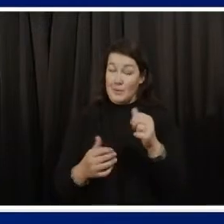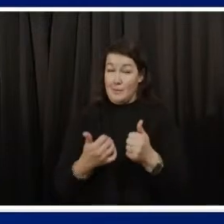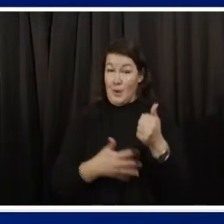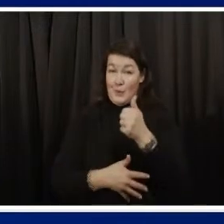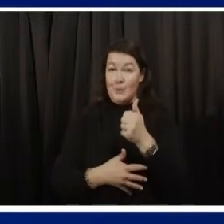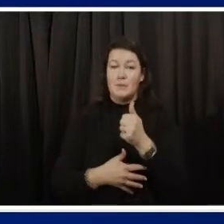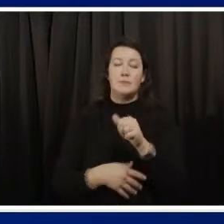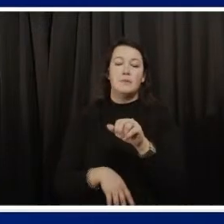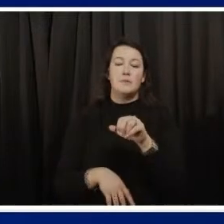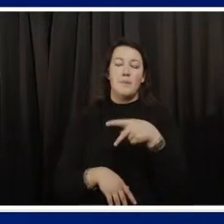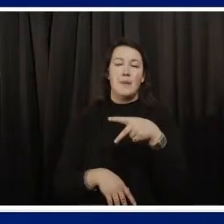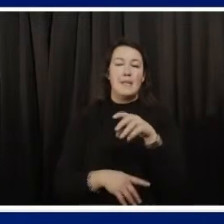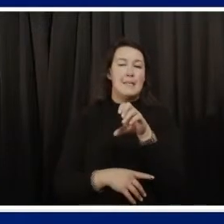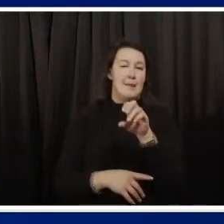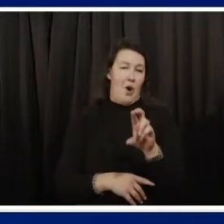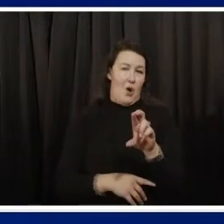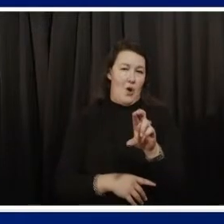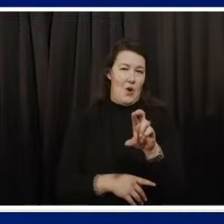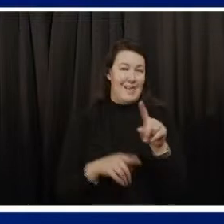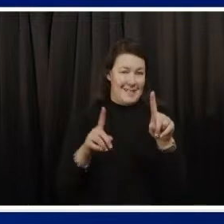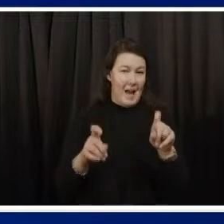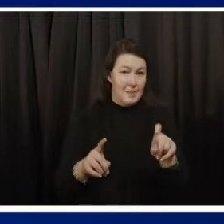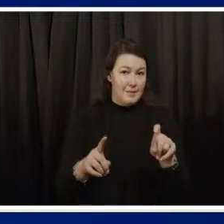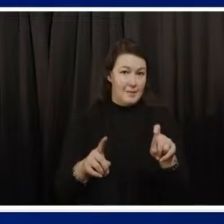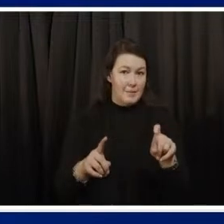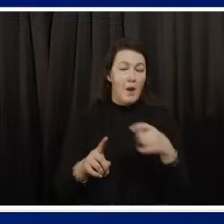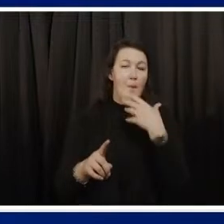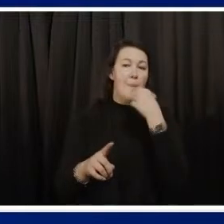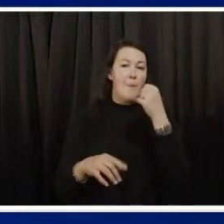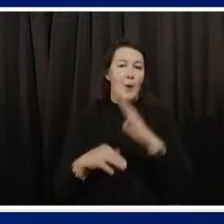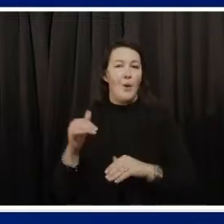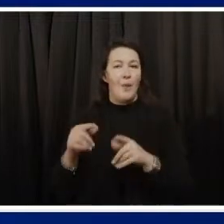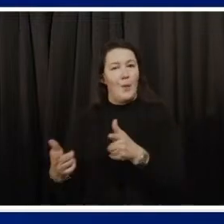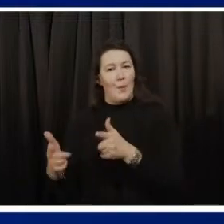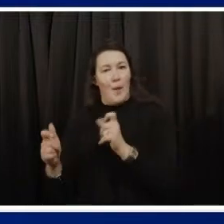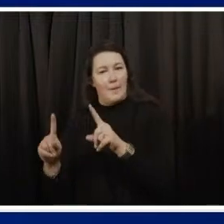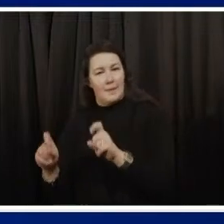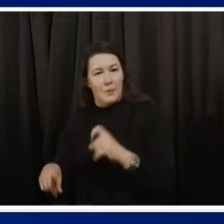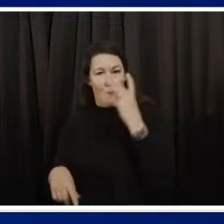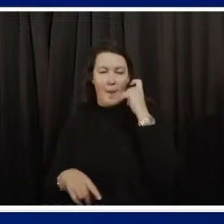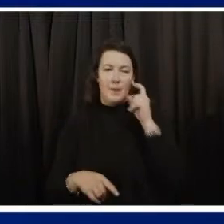to be able to have a fuller picture of transmission of Omicron in the state.